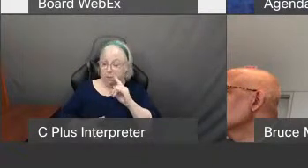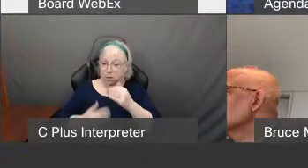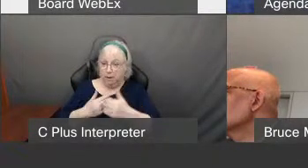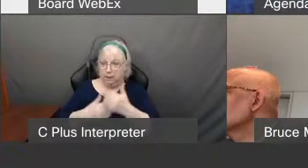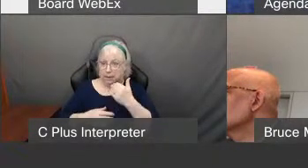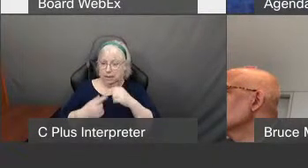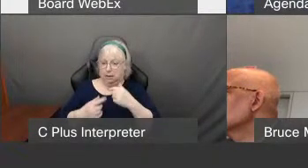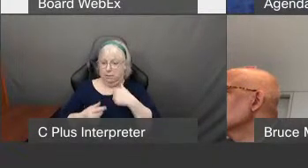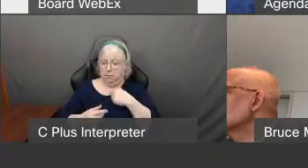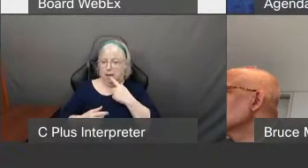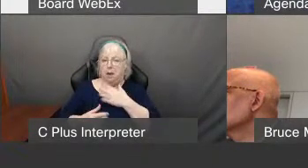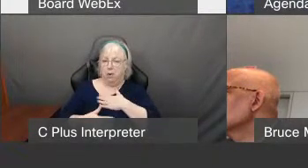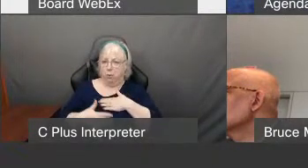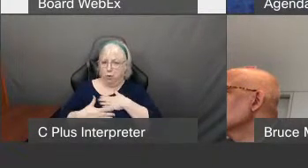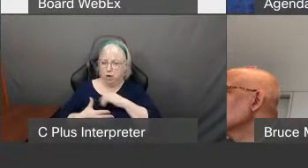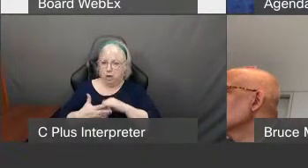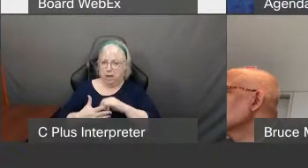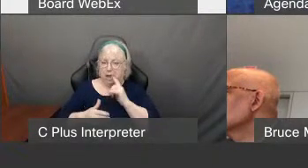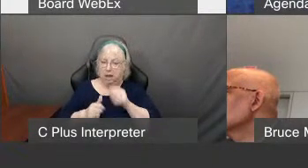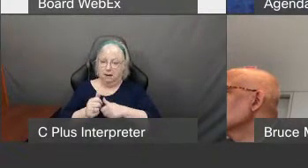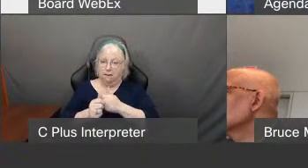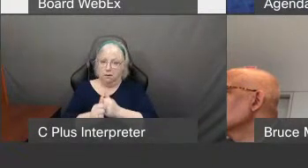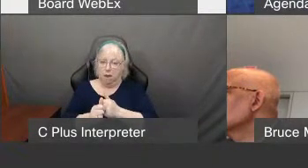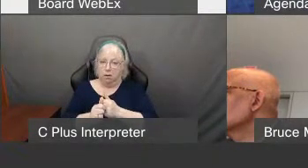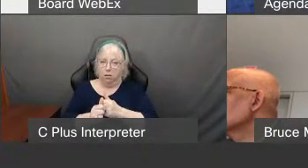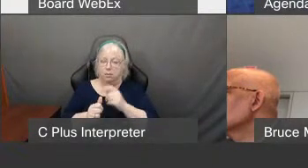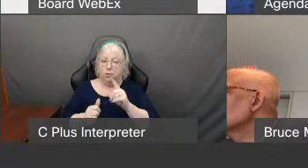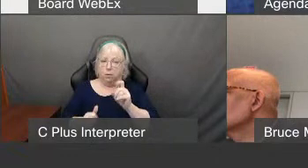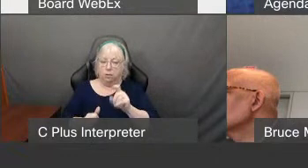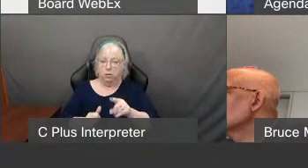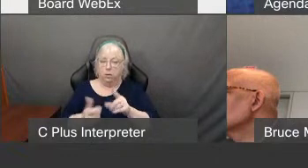if I can ask you a follow-up on that, one of